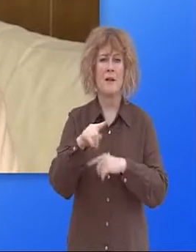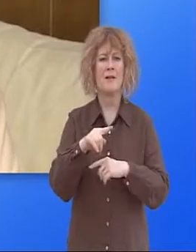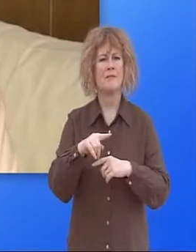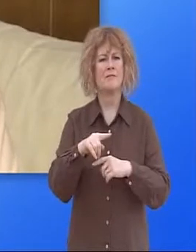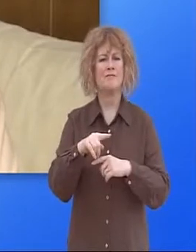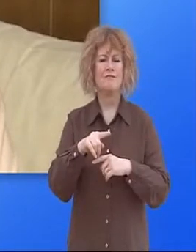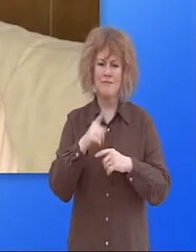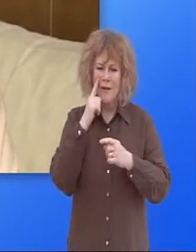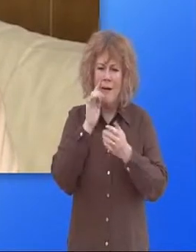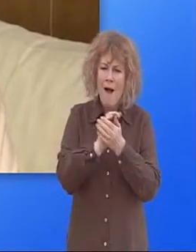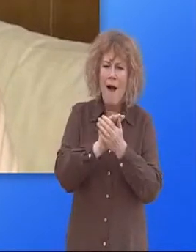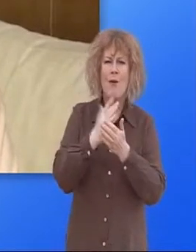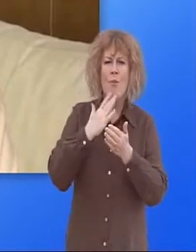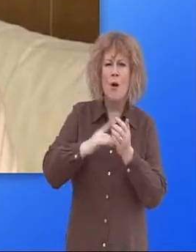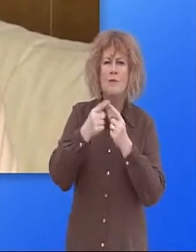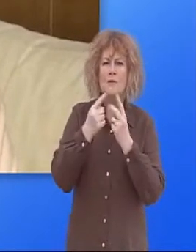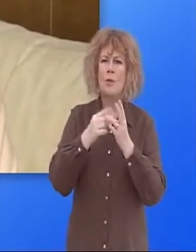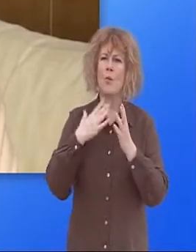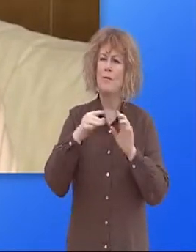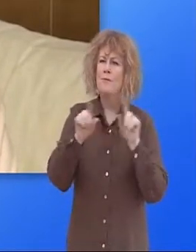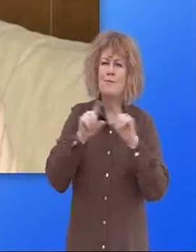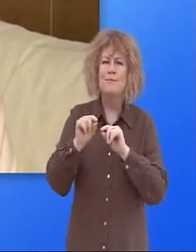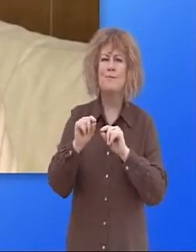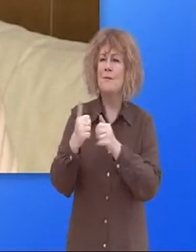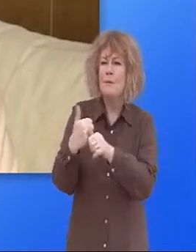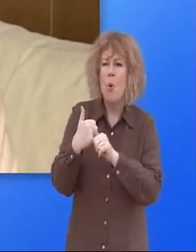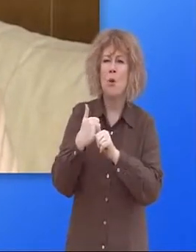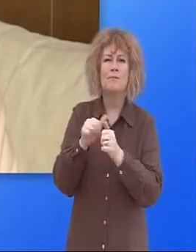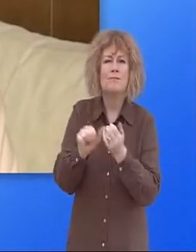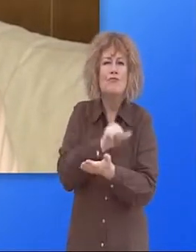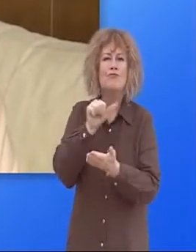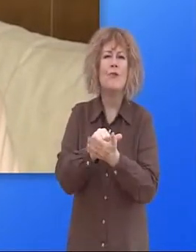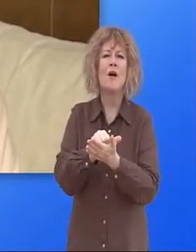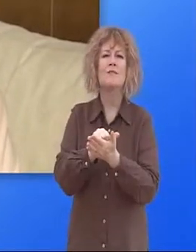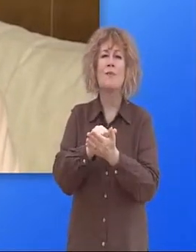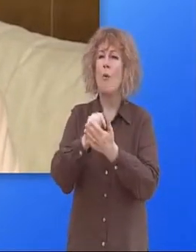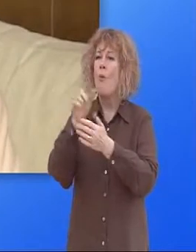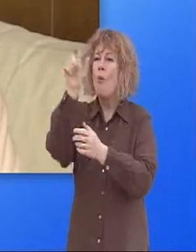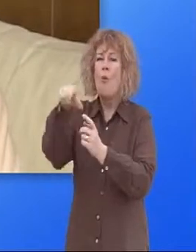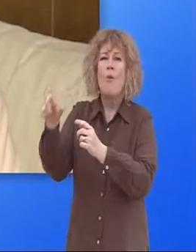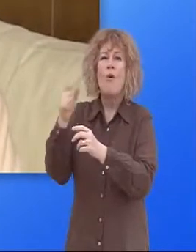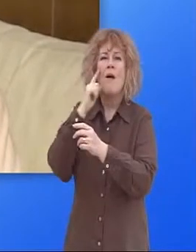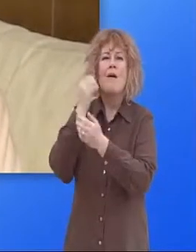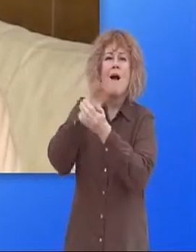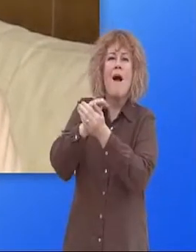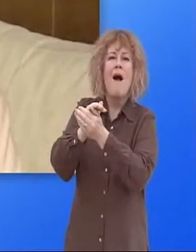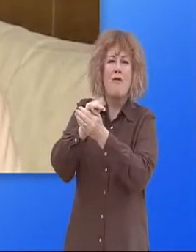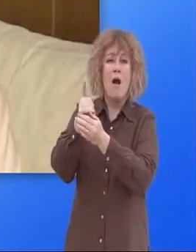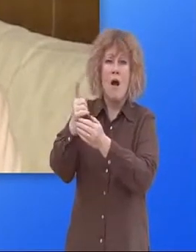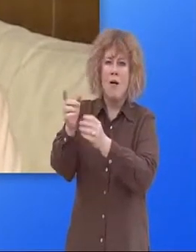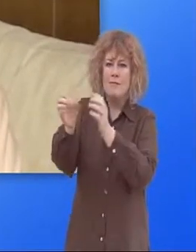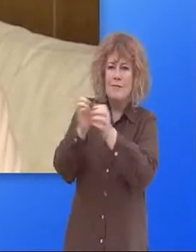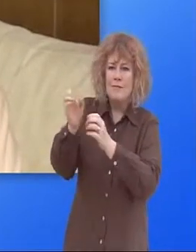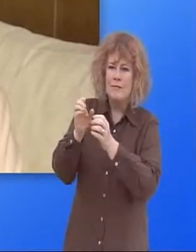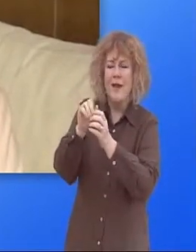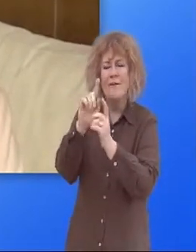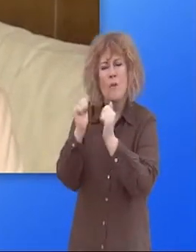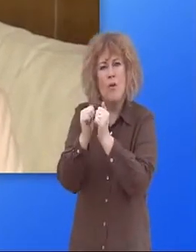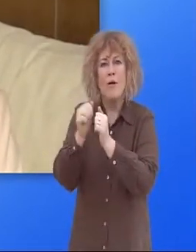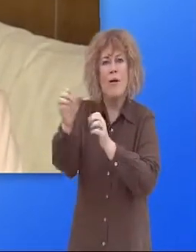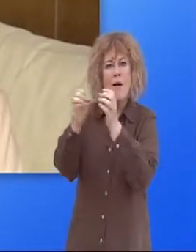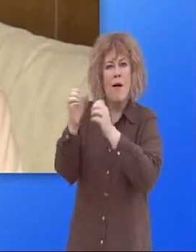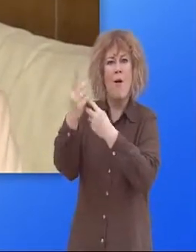people to be able to take part in an effective choice about their own care, their own support. Their carers